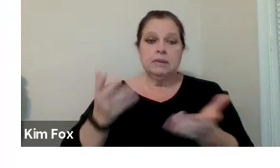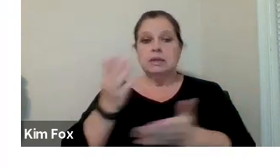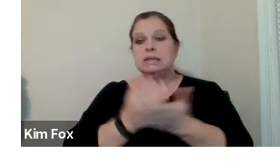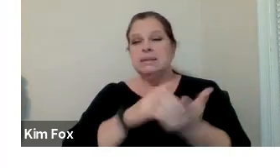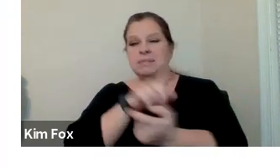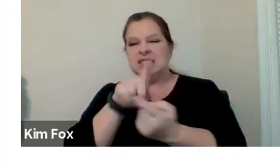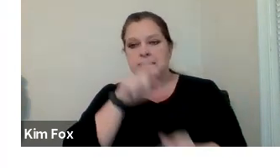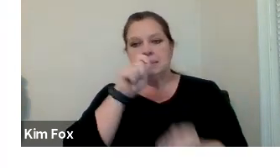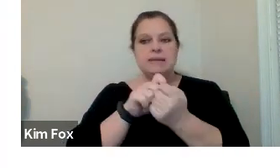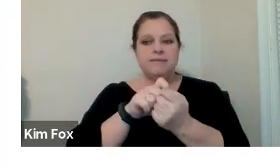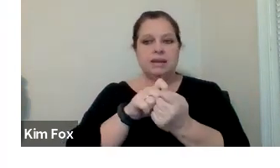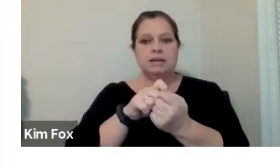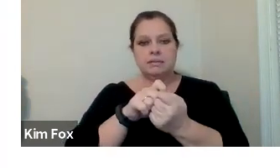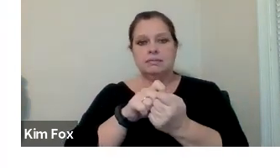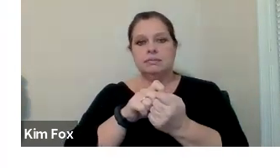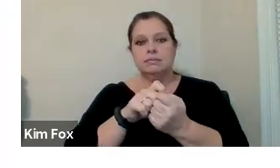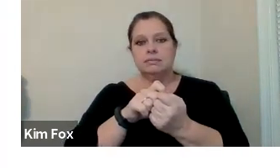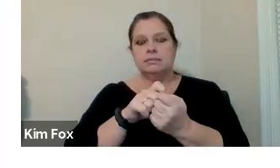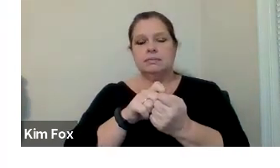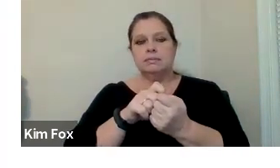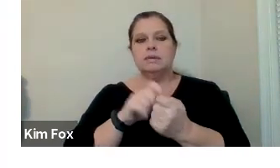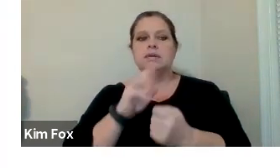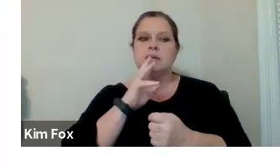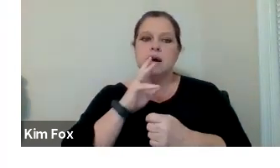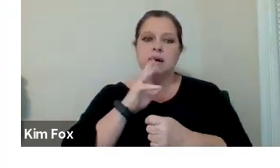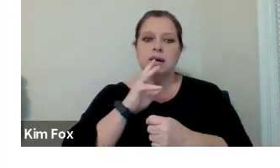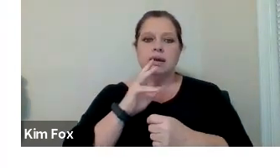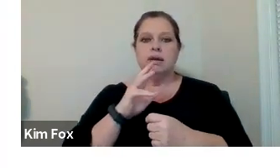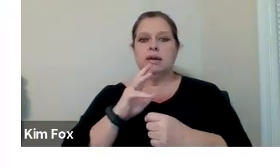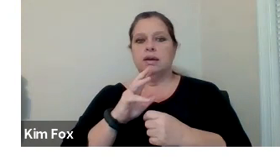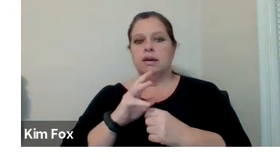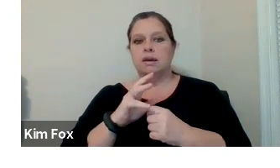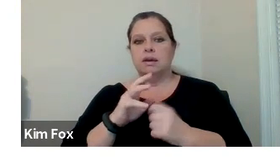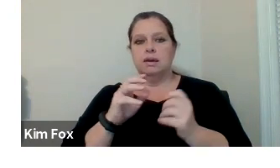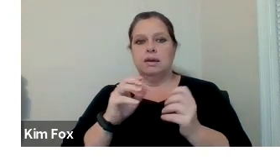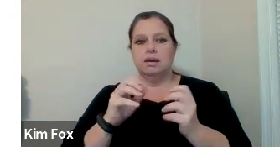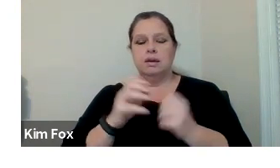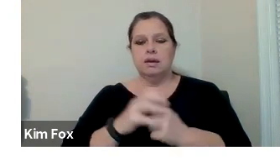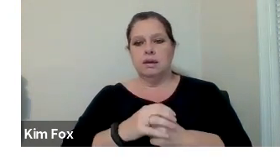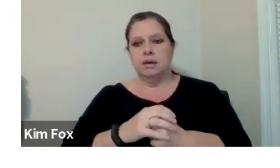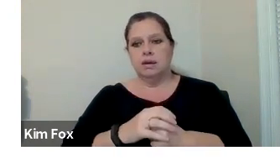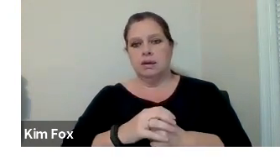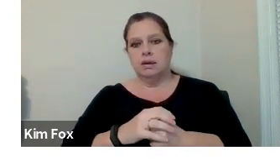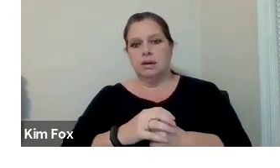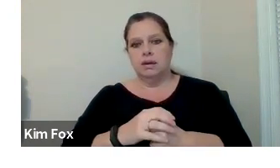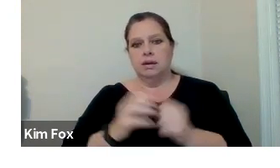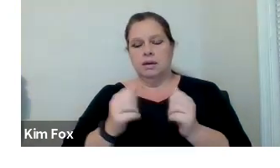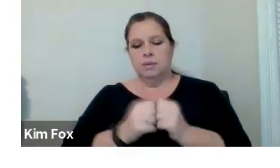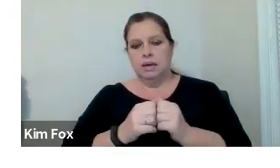very specific. So talking with your guardian, if there's dependents out there listening to this, I would talk